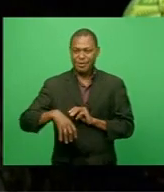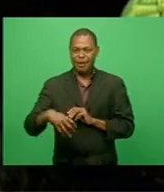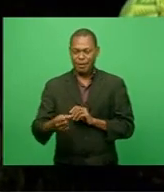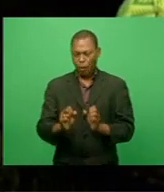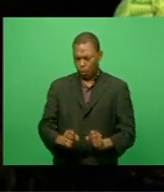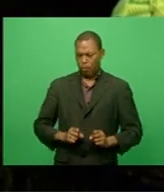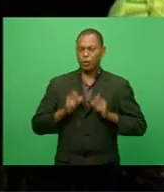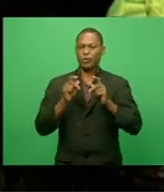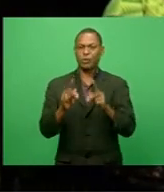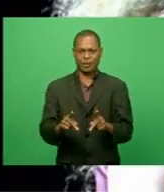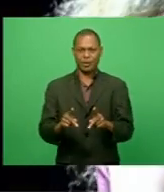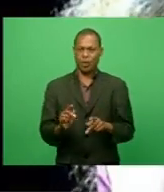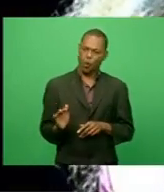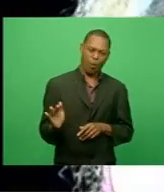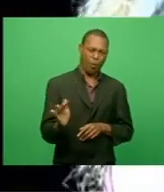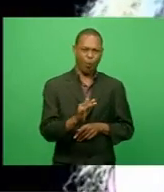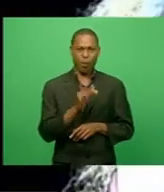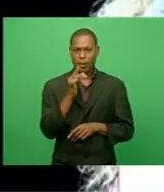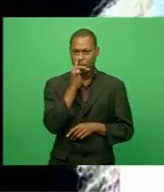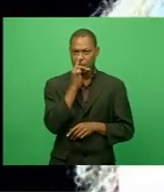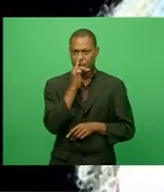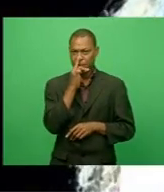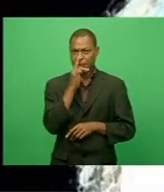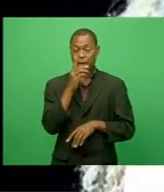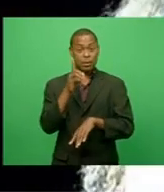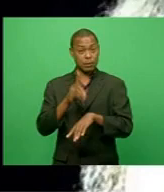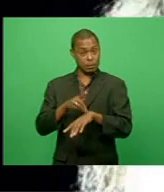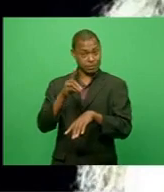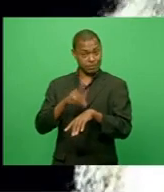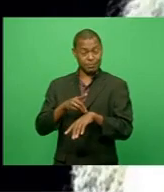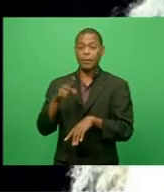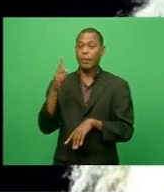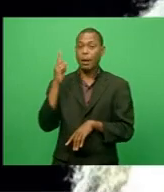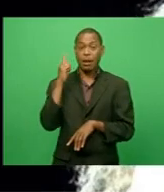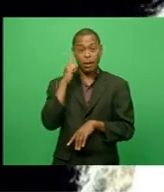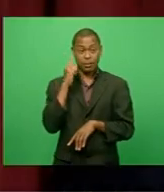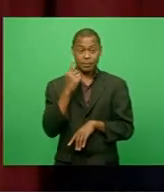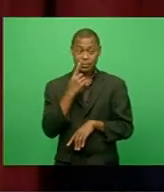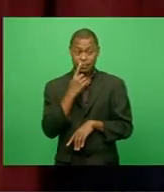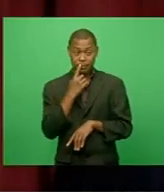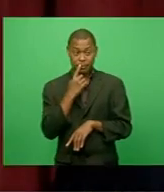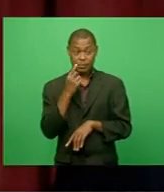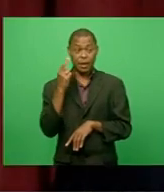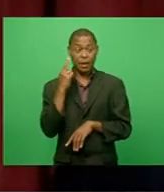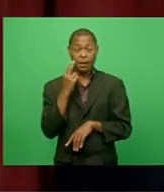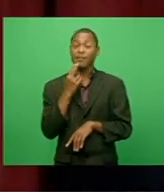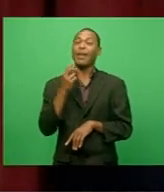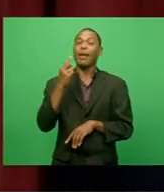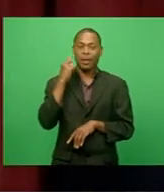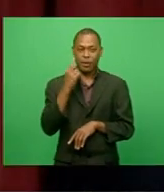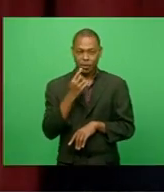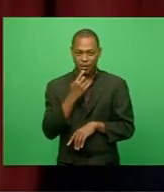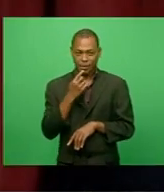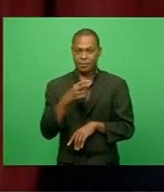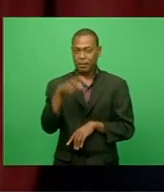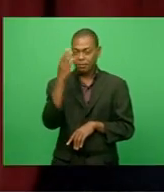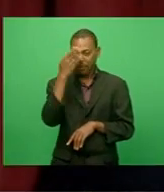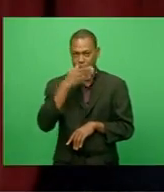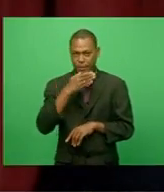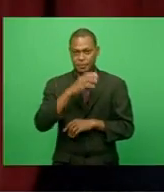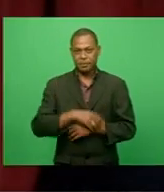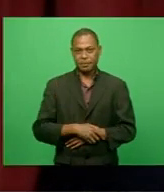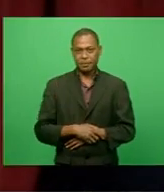for all persons, including the disabled and the hearing and visually impaired. As we celebrate during